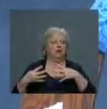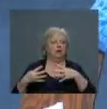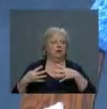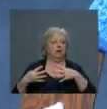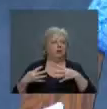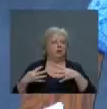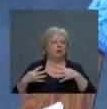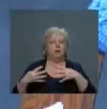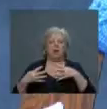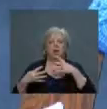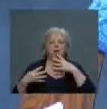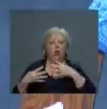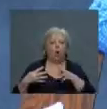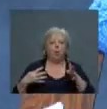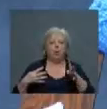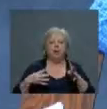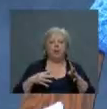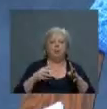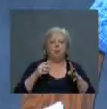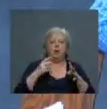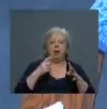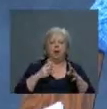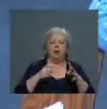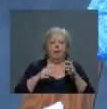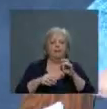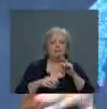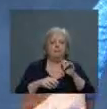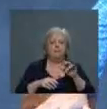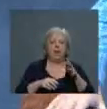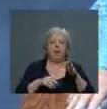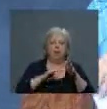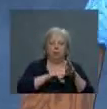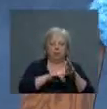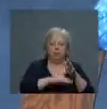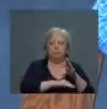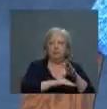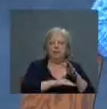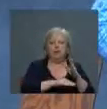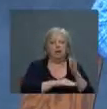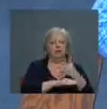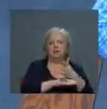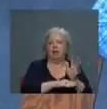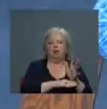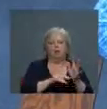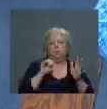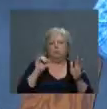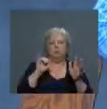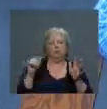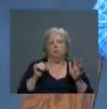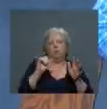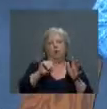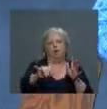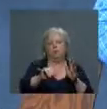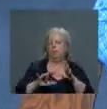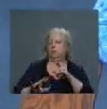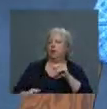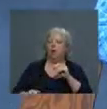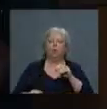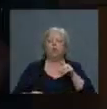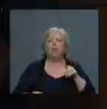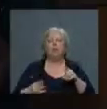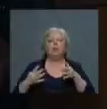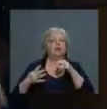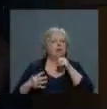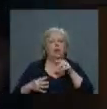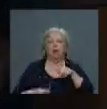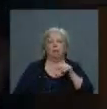and it stays open forever. Yeah, this is not a passive gate. Right. This is a coded gate to get in. Okay, I just